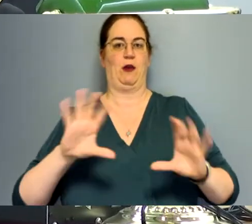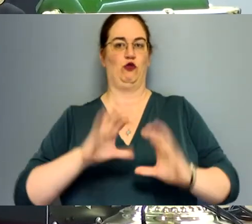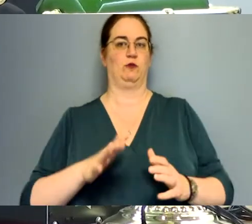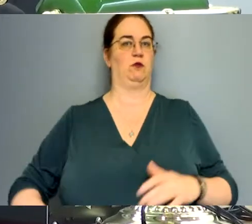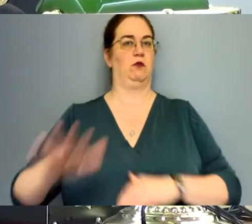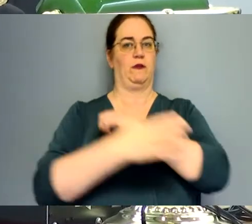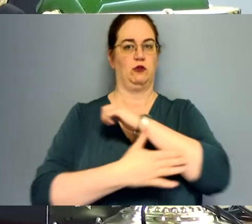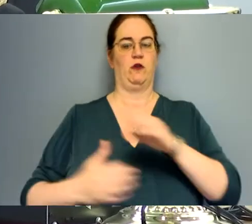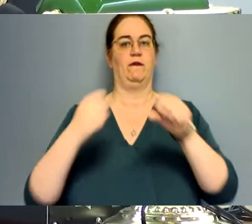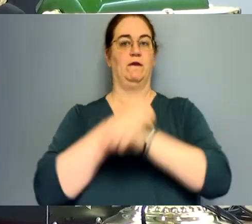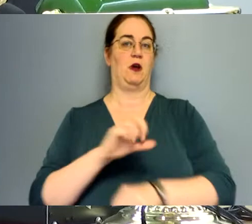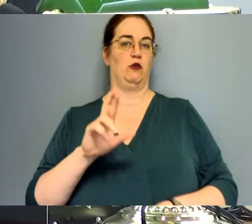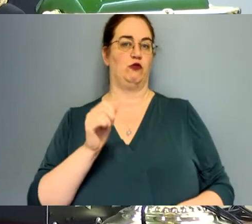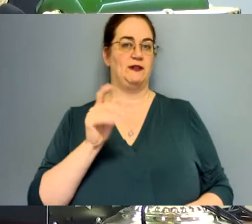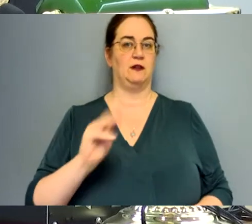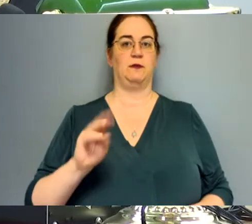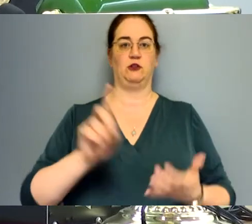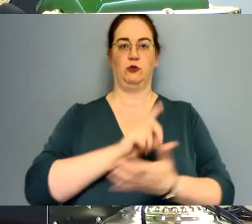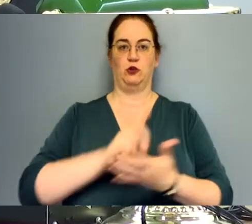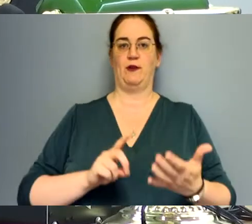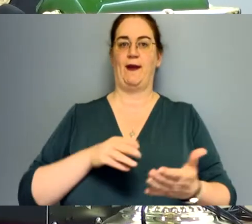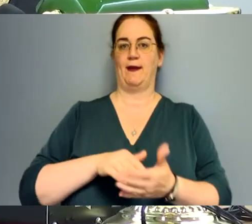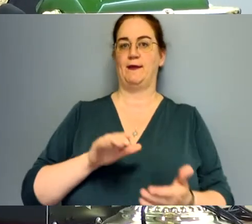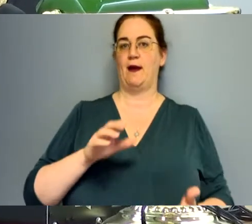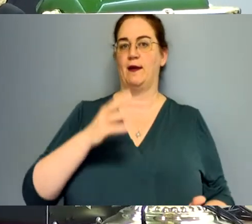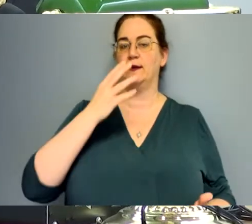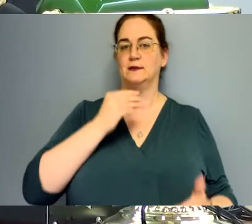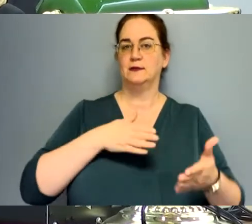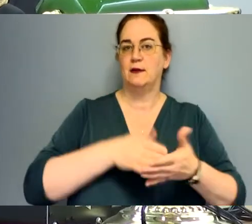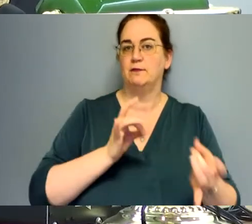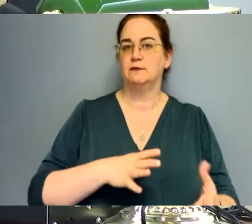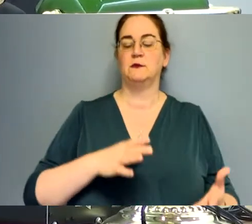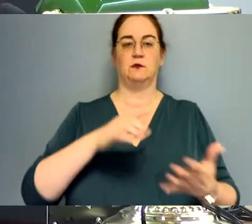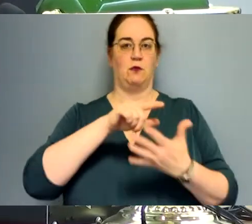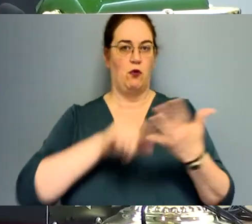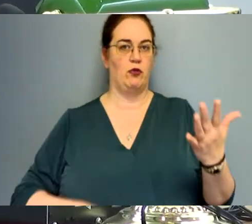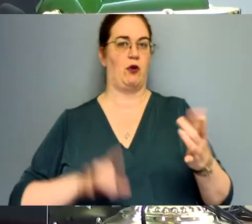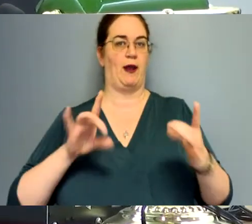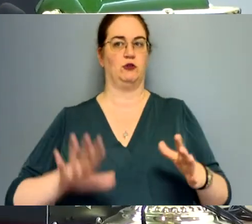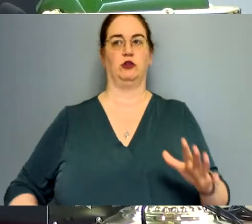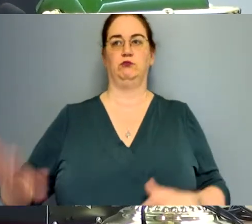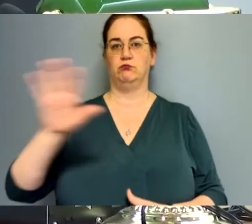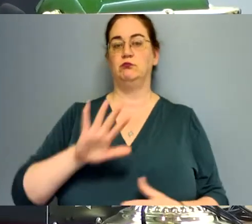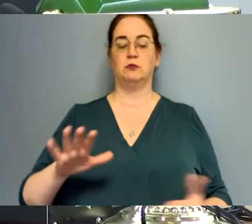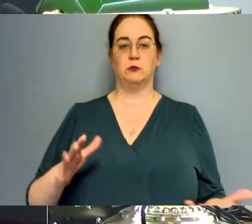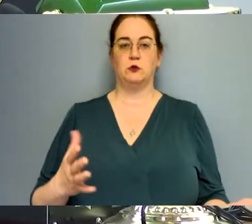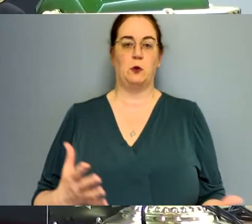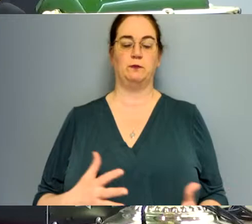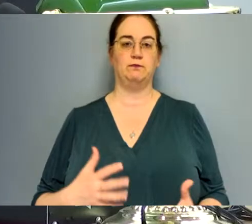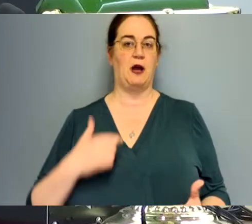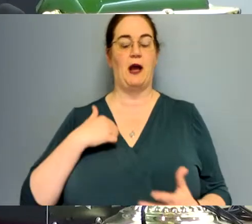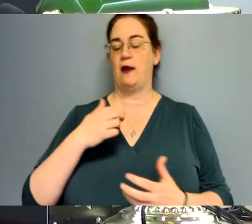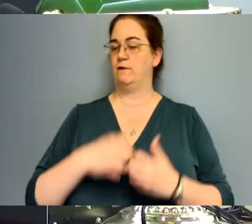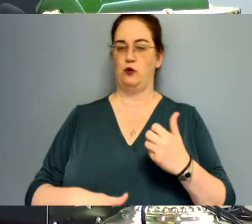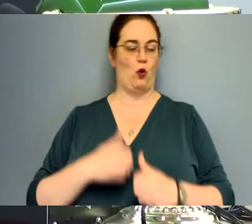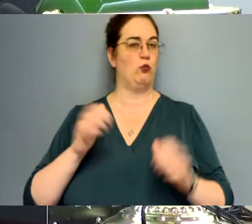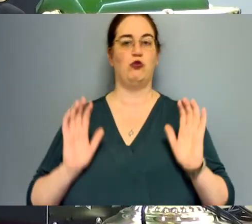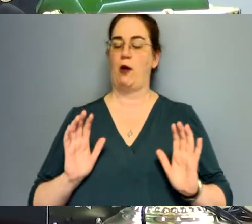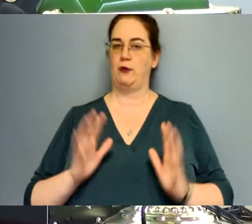and fight racism and discrimination and anti-Semitism and other kinds of hatred. And so, have no problem.